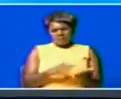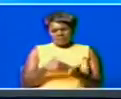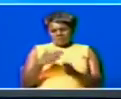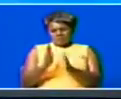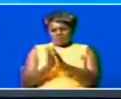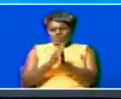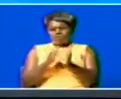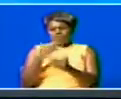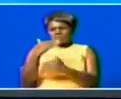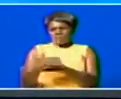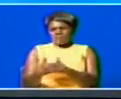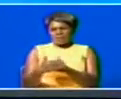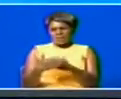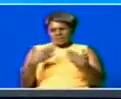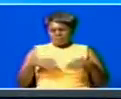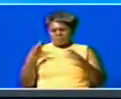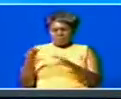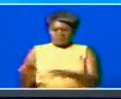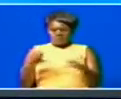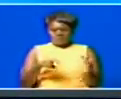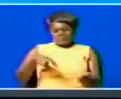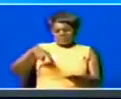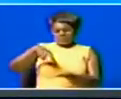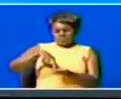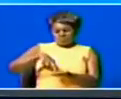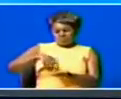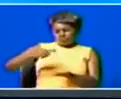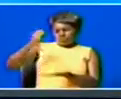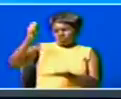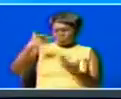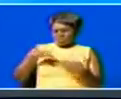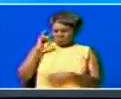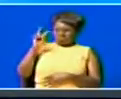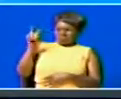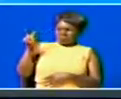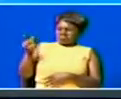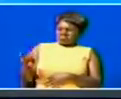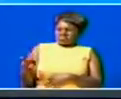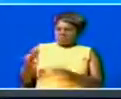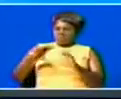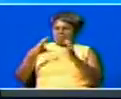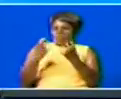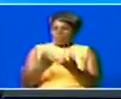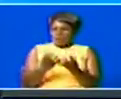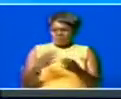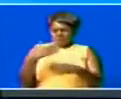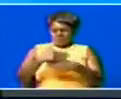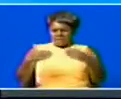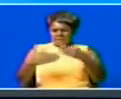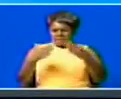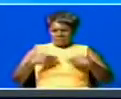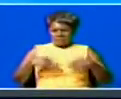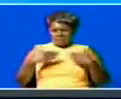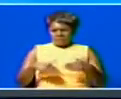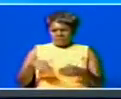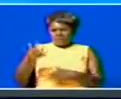Next story is literally about people struggling to stand tall before those who look down on them. And the world is mostly built for people